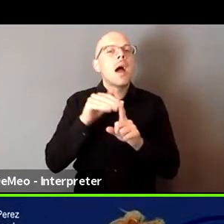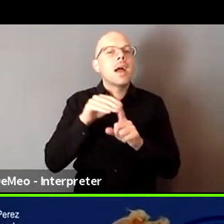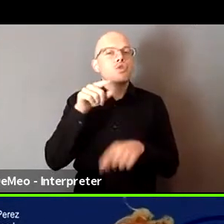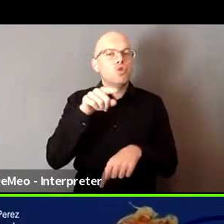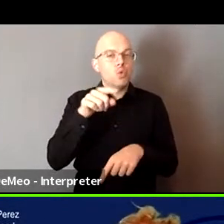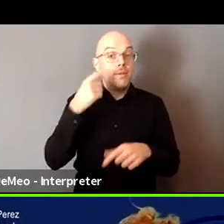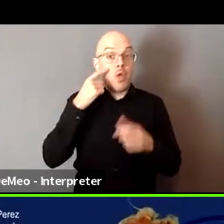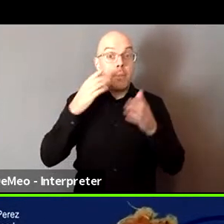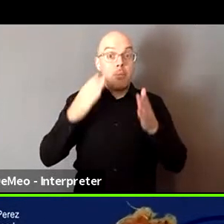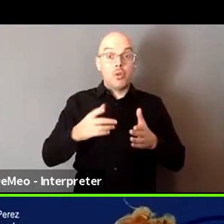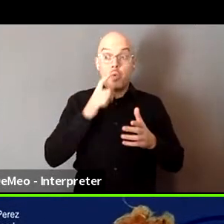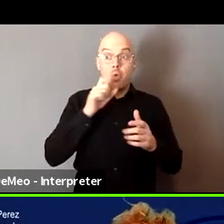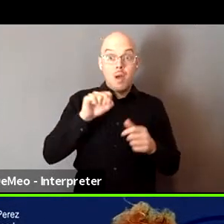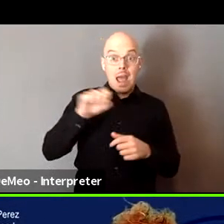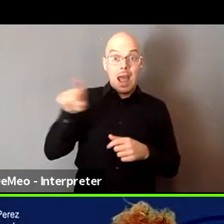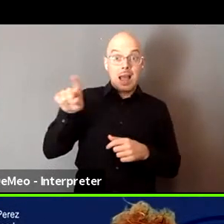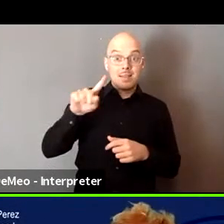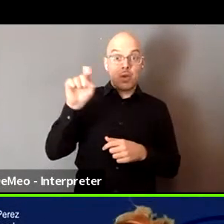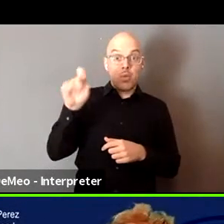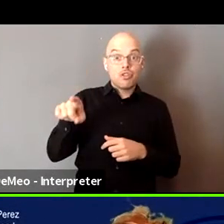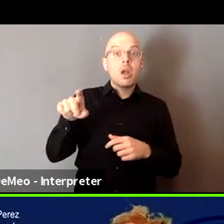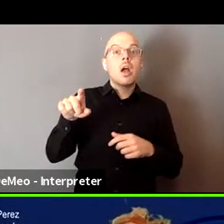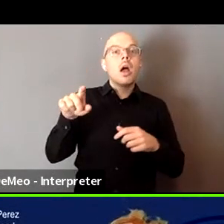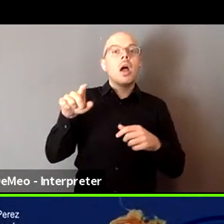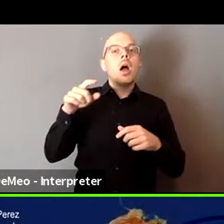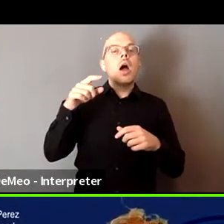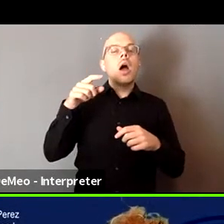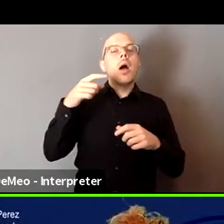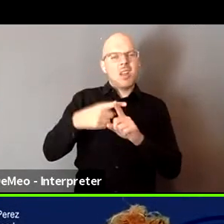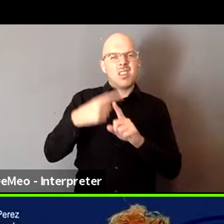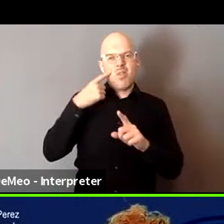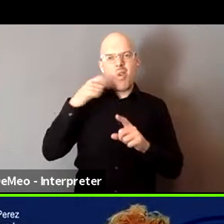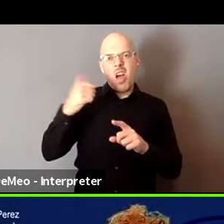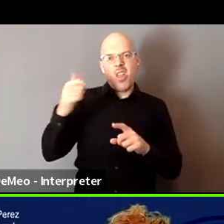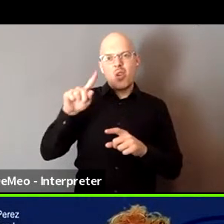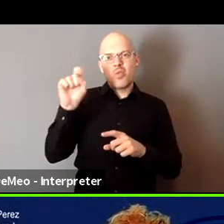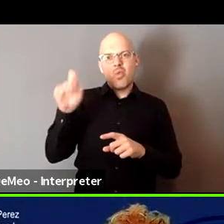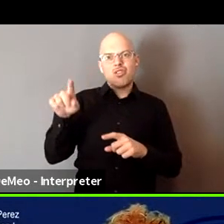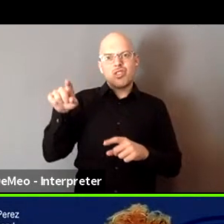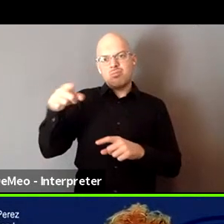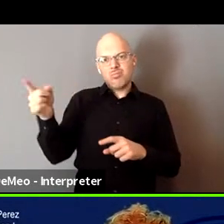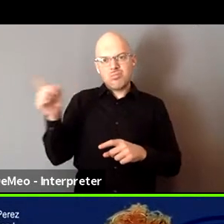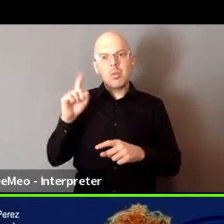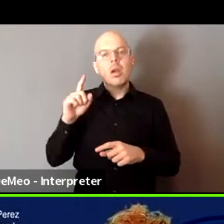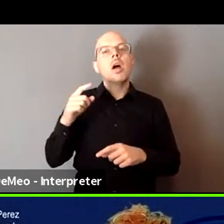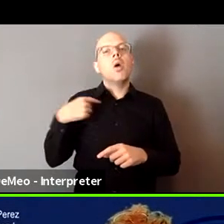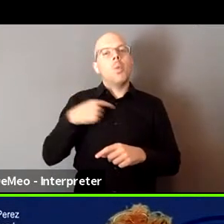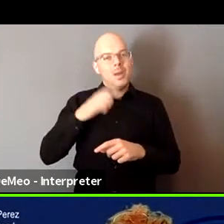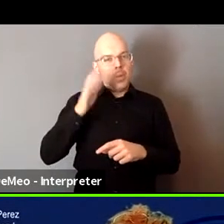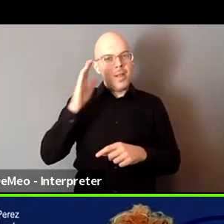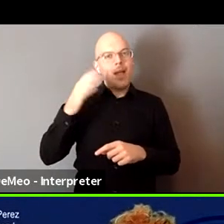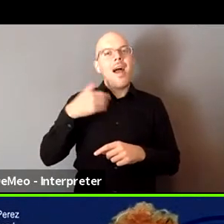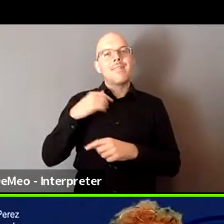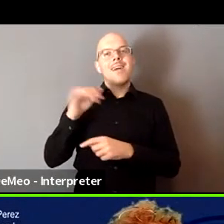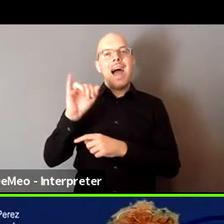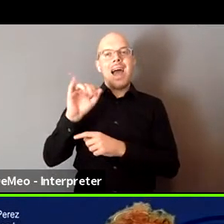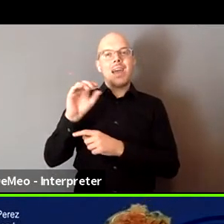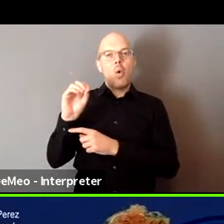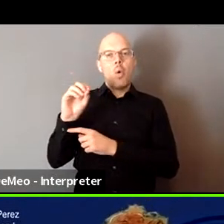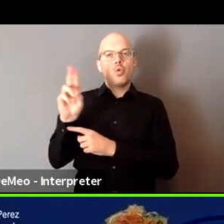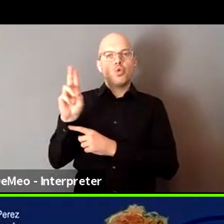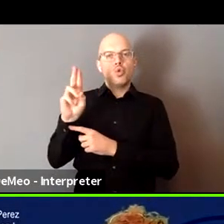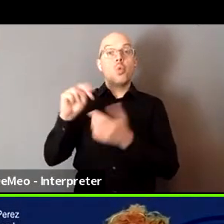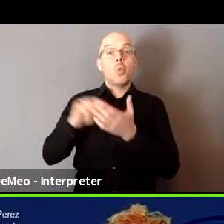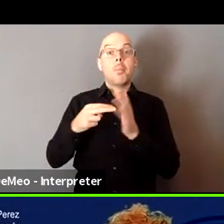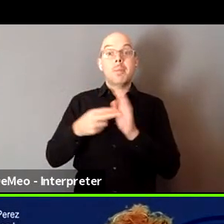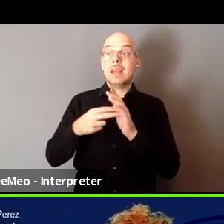individual that asked that question and for all of the audience, we will have IOUs to take back. So if we, we'll look into